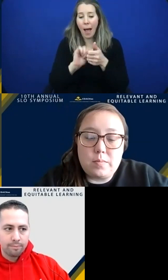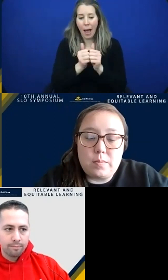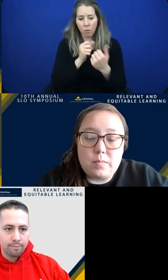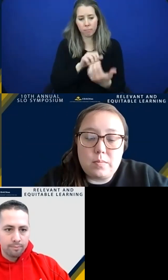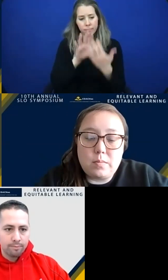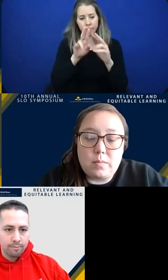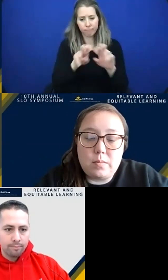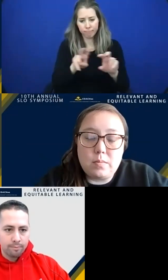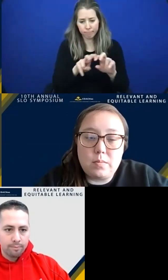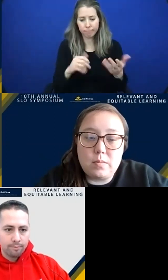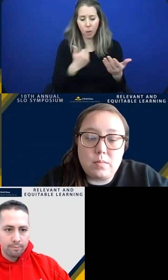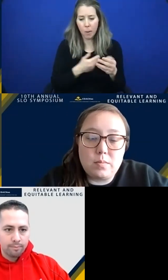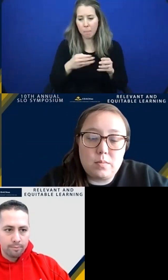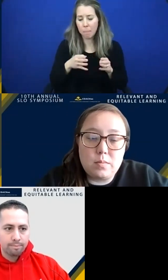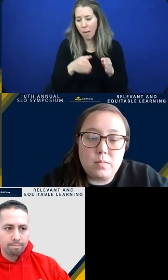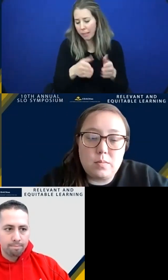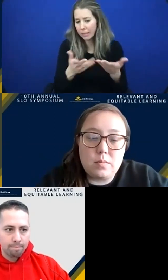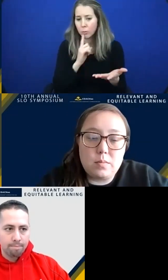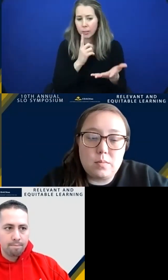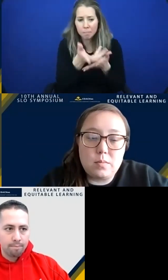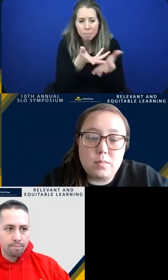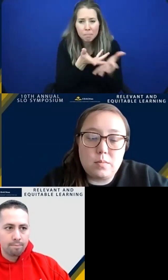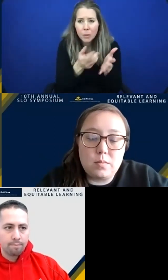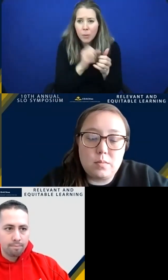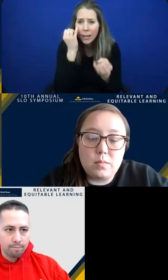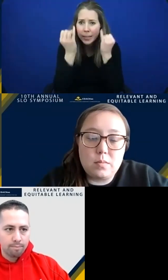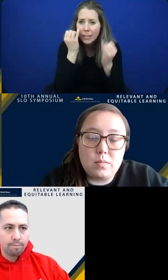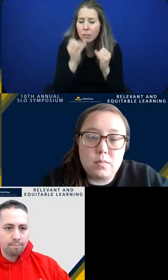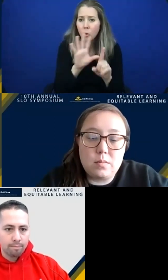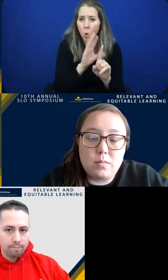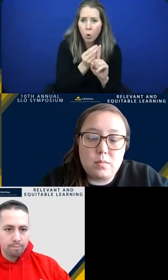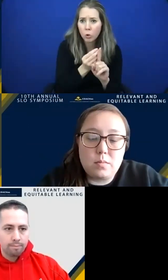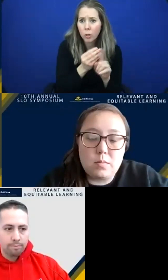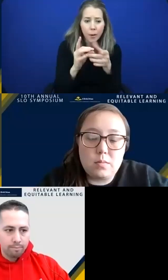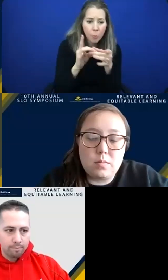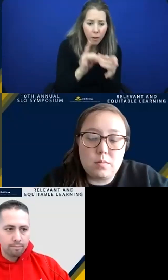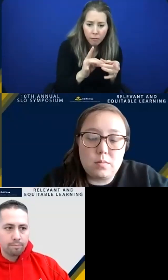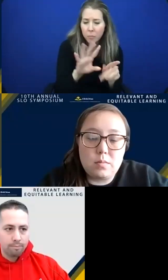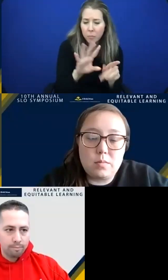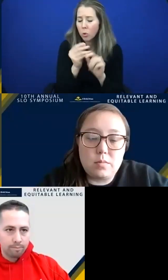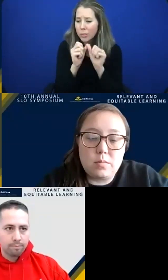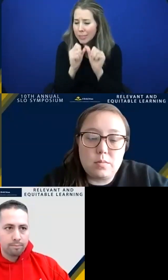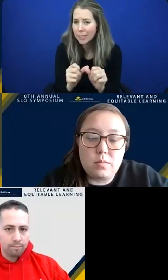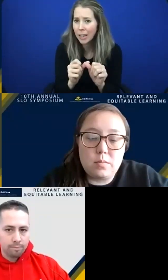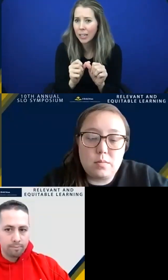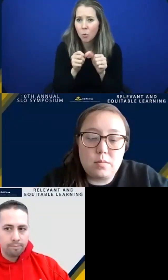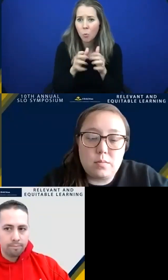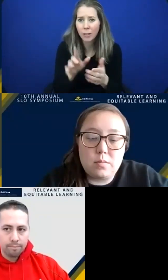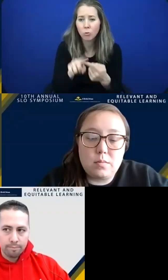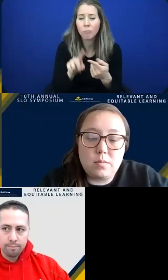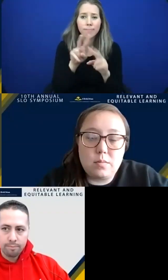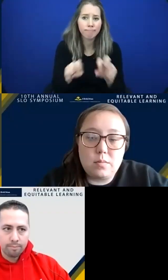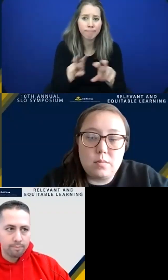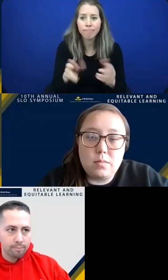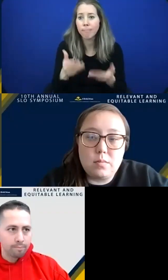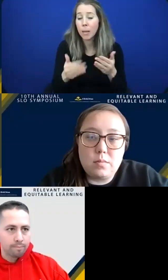methods, and really engaging with these ideas about culturally relevant and culturally sustaining ways to assess, so whether it's our